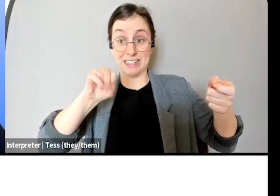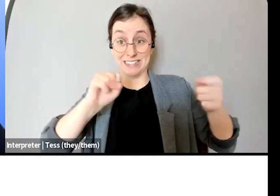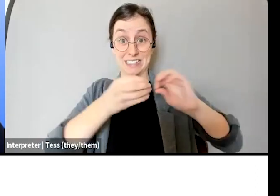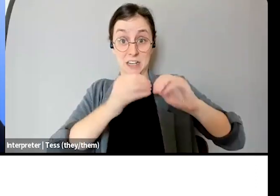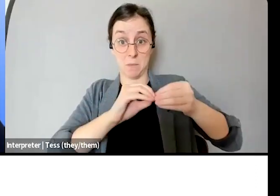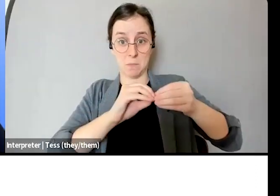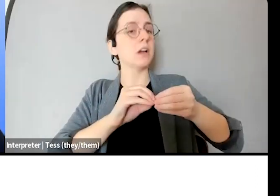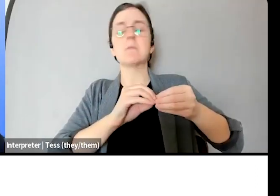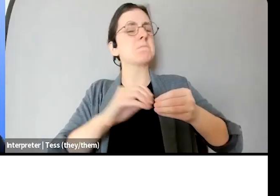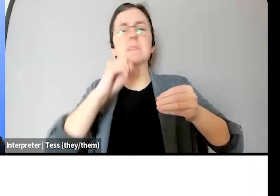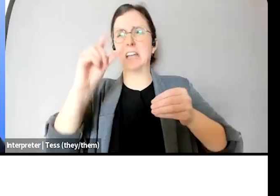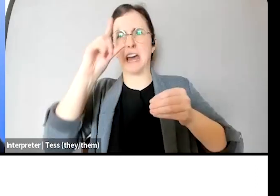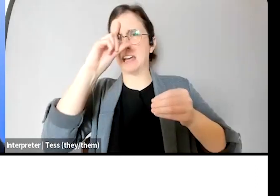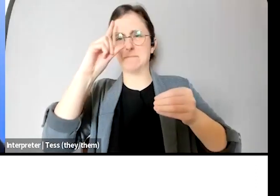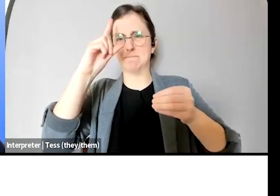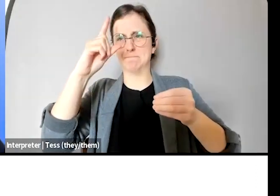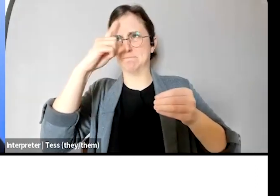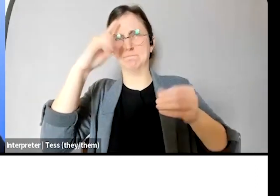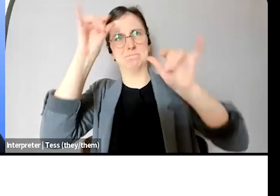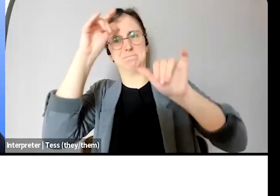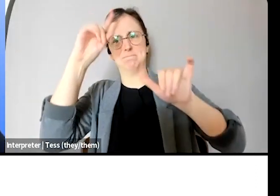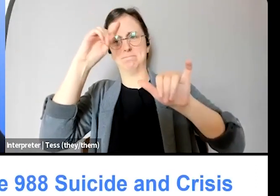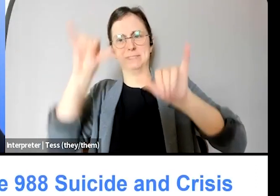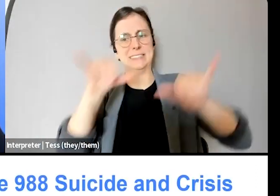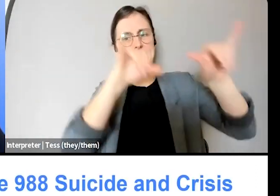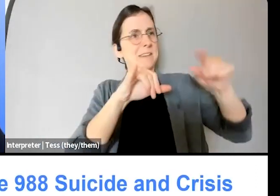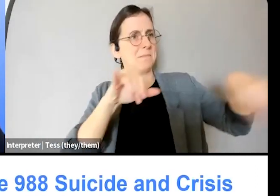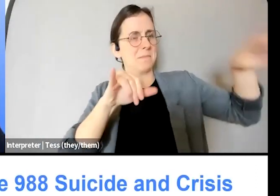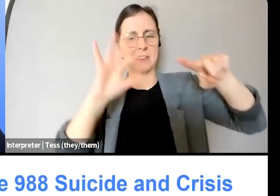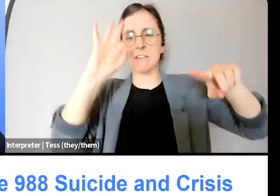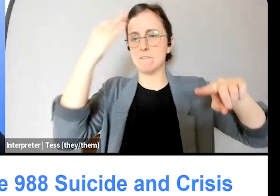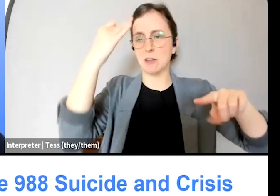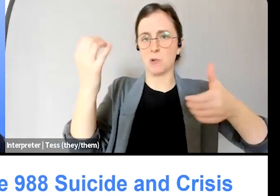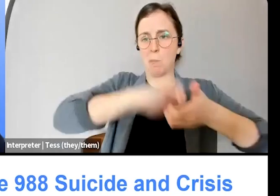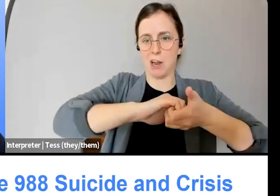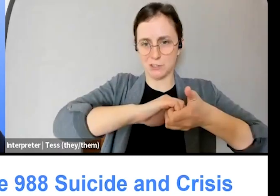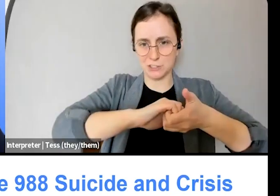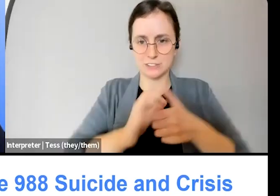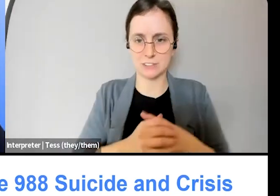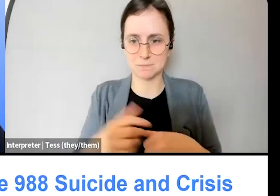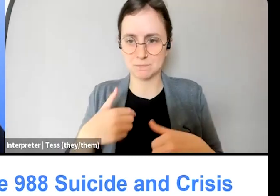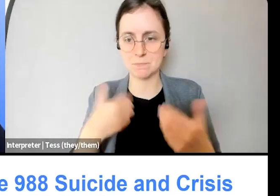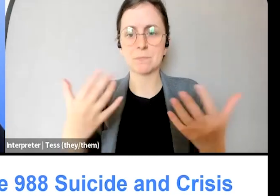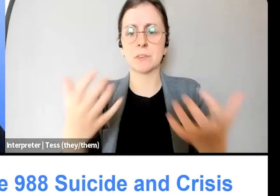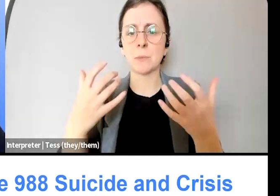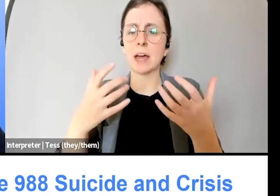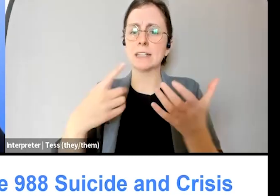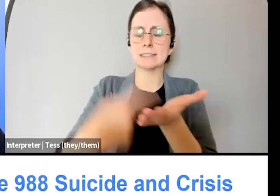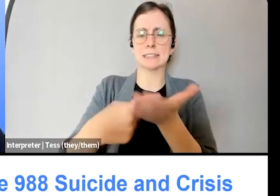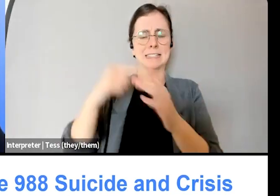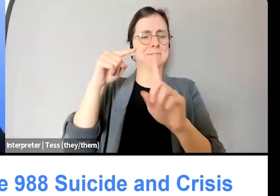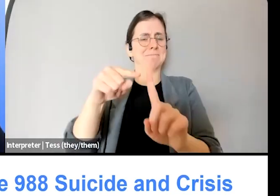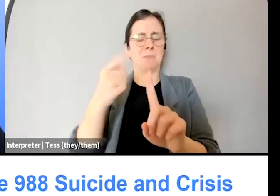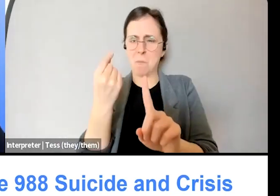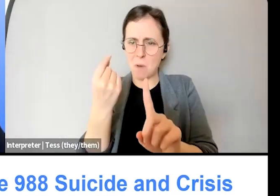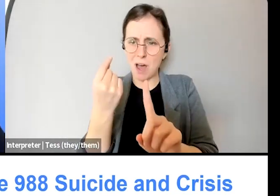our federal partners. So if we go to the next slide, I just wanted to start again with this overview of what is the 988 Suicide